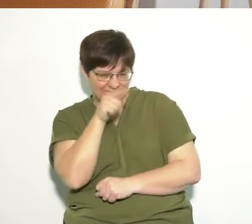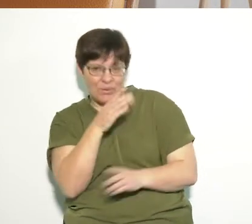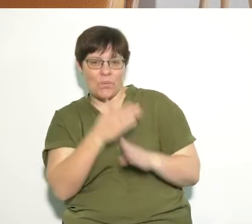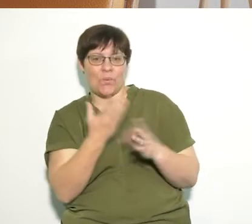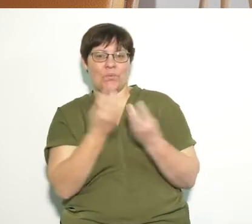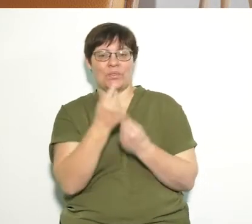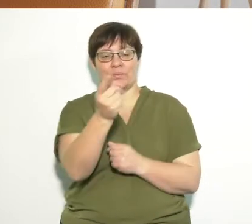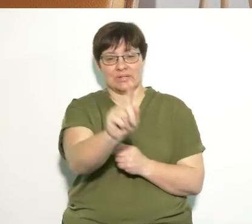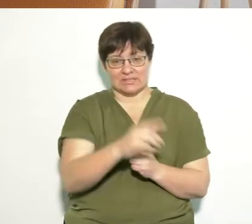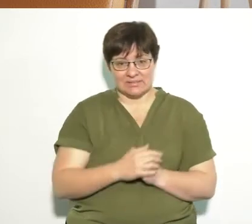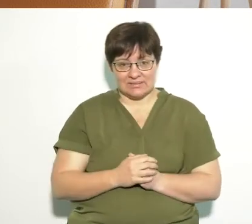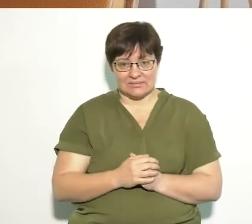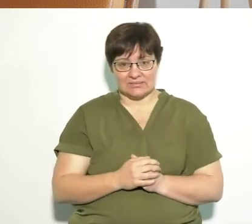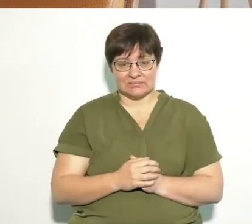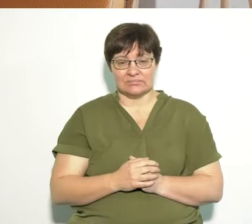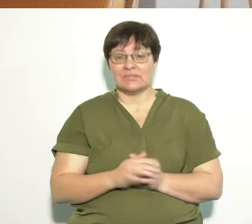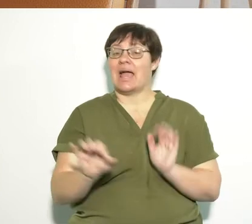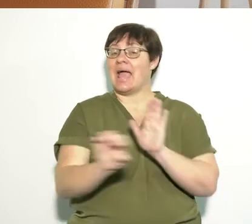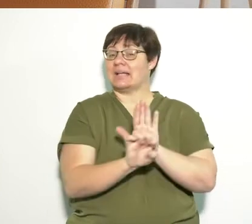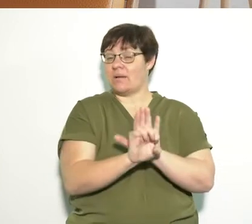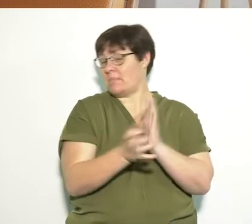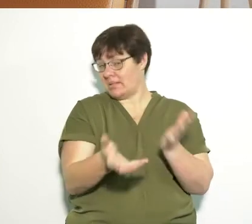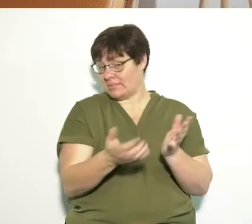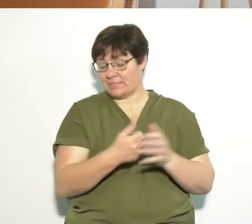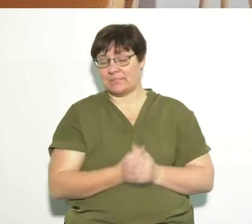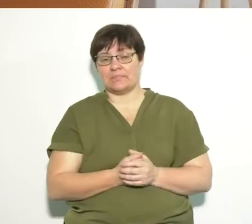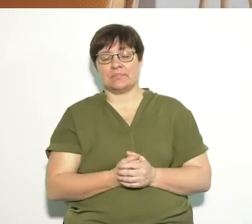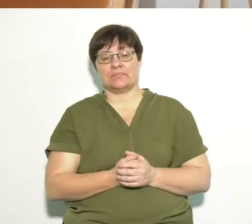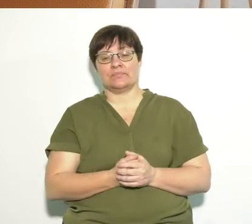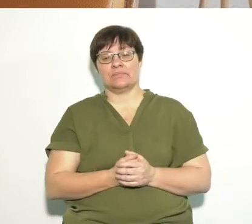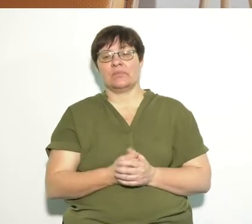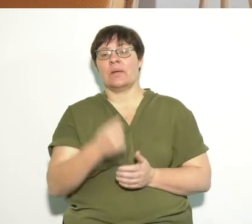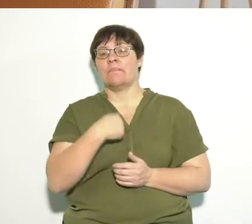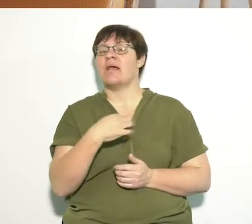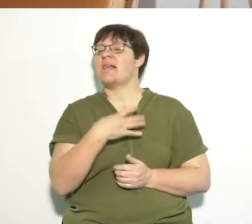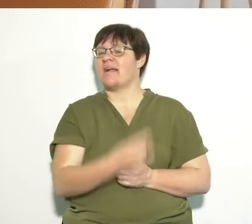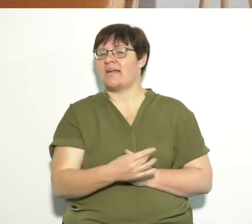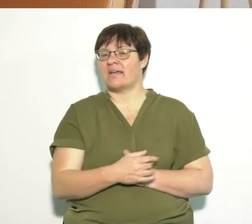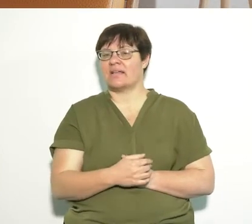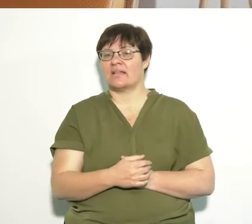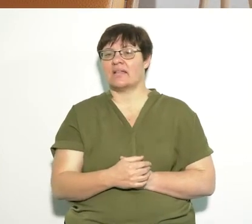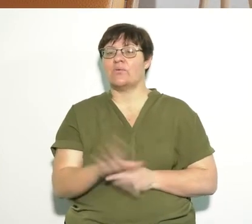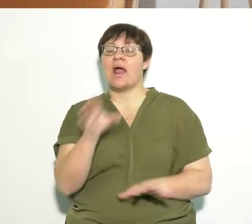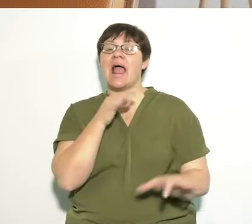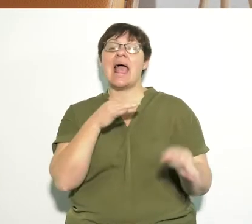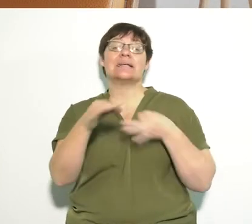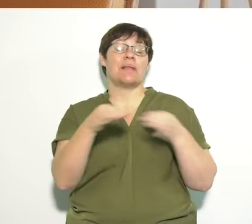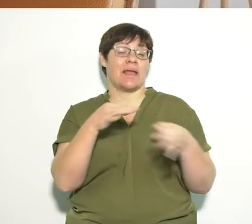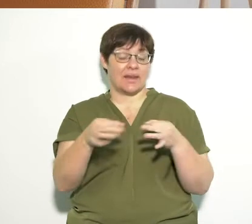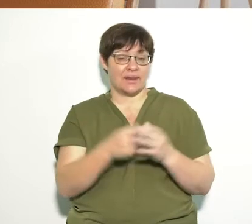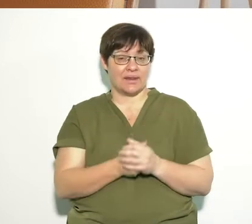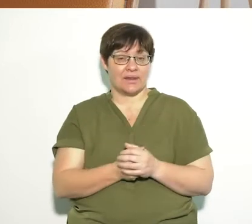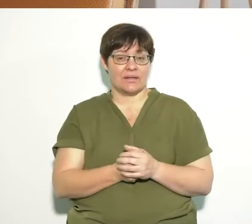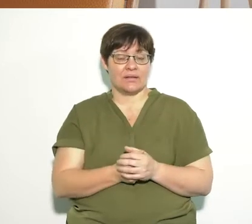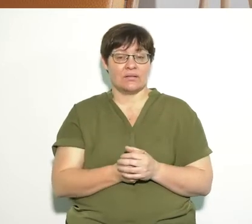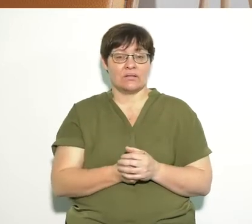you're working with. Now, an example in this lesson. I like also explaining the fact